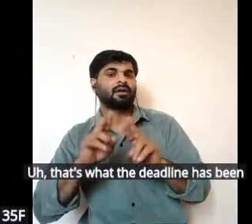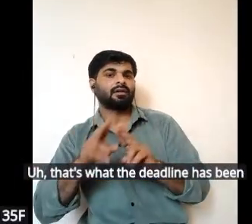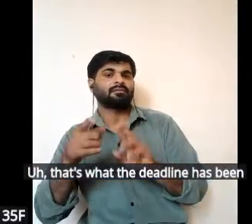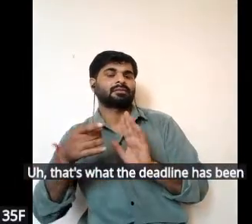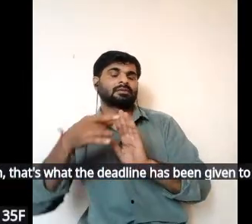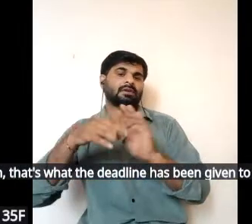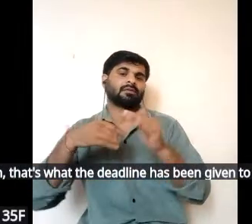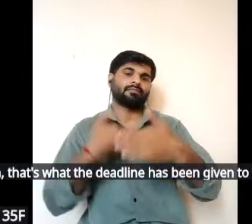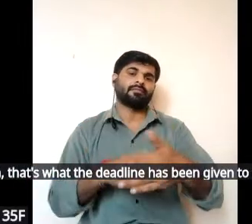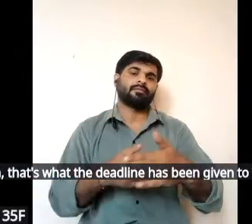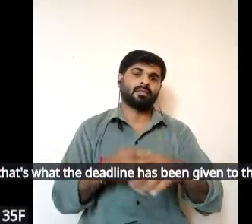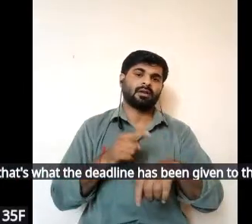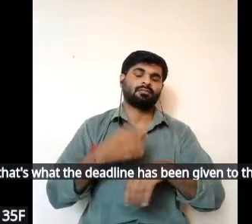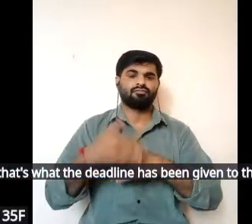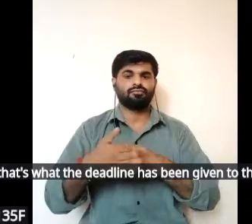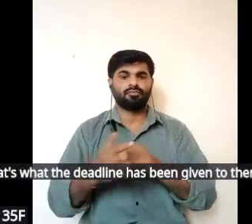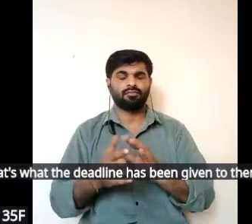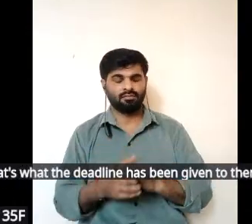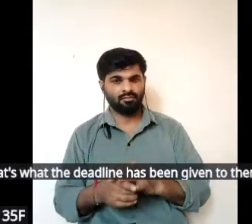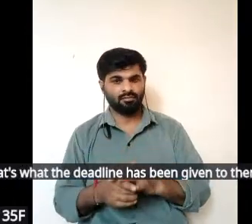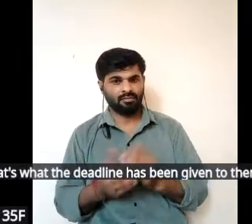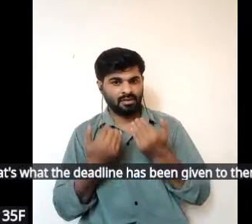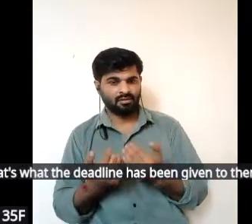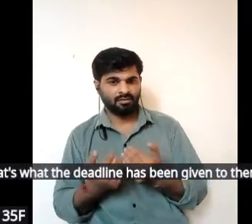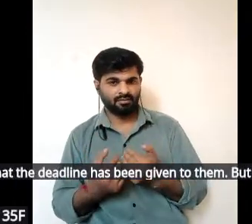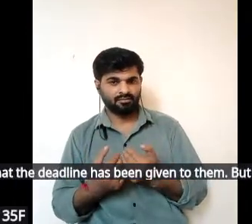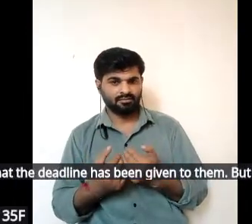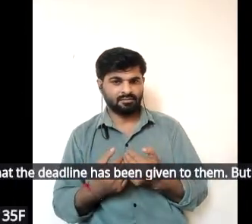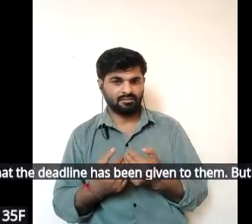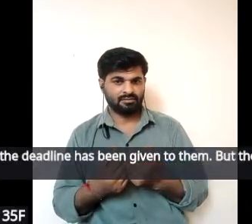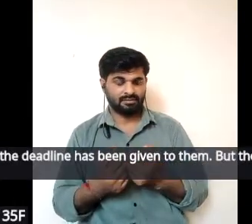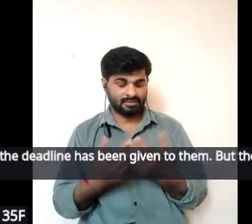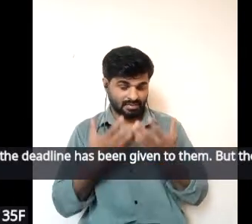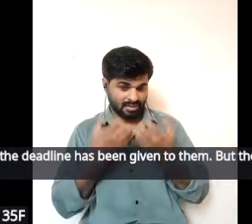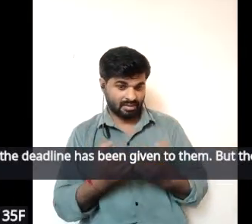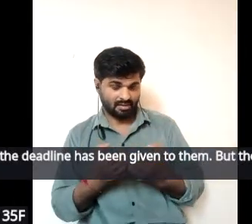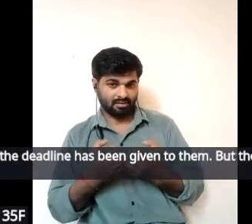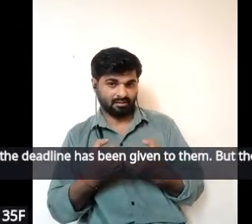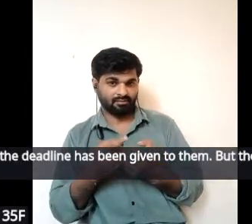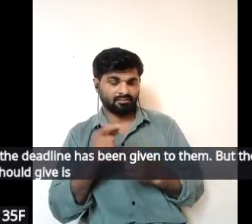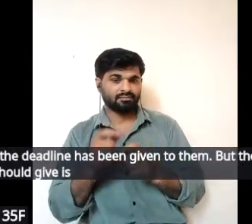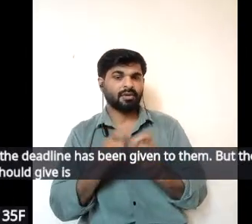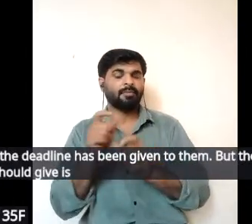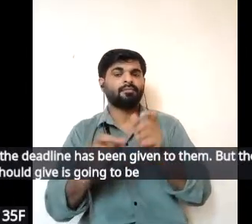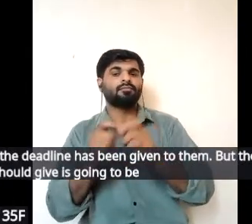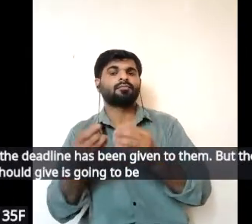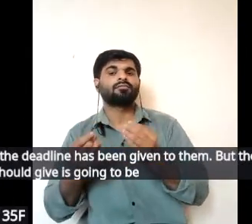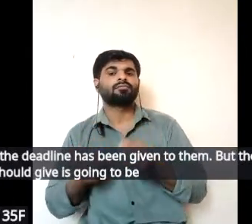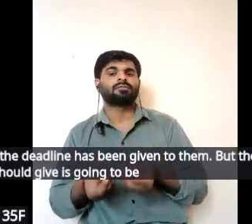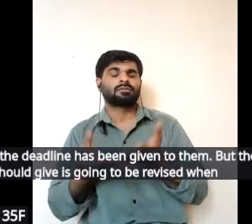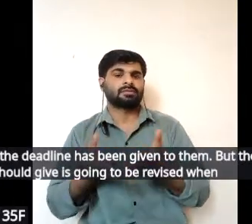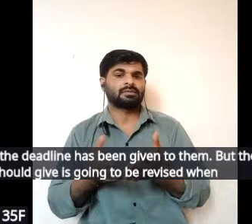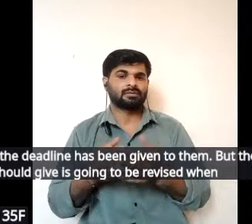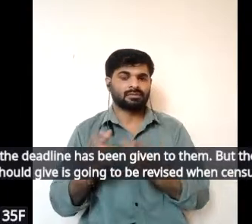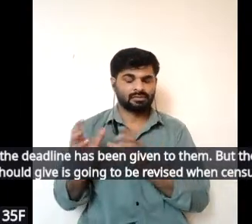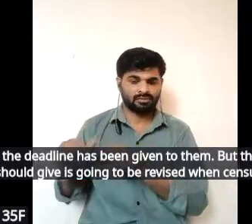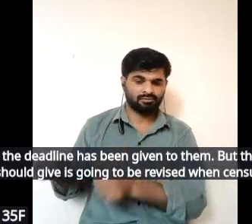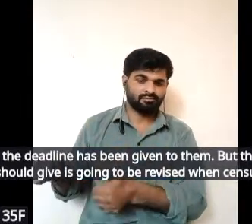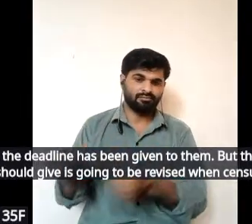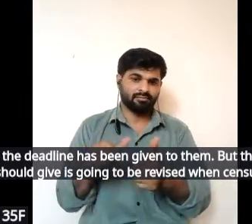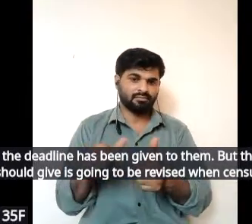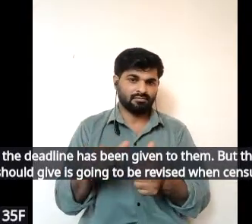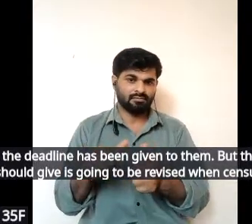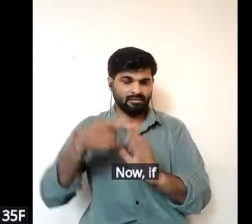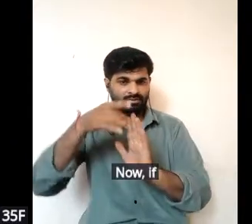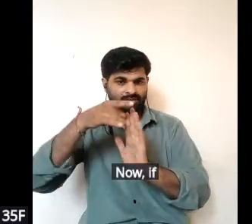them. But the recommendation that this body is going to give is going to be revised when census data comes out.